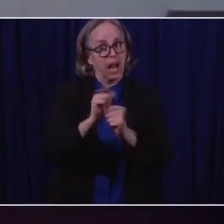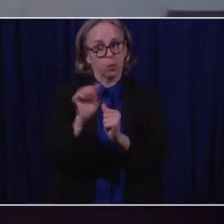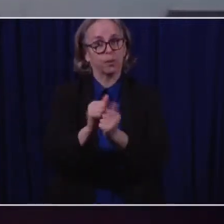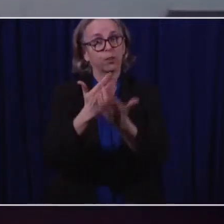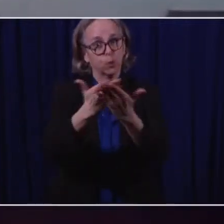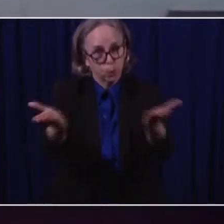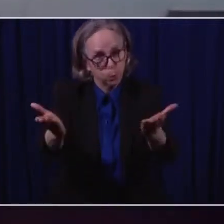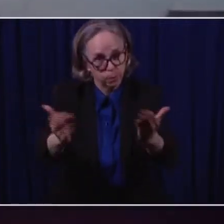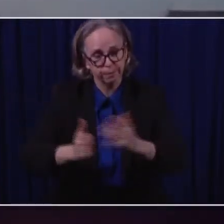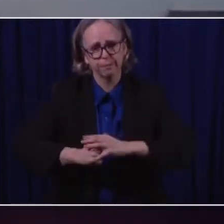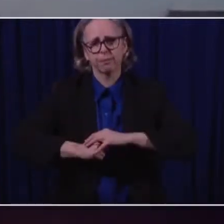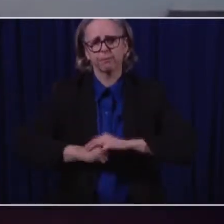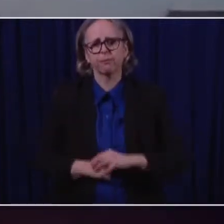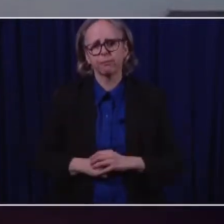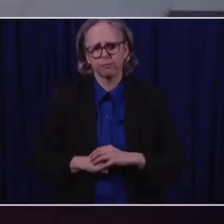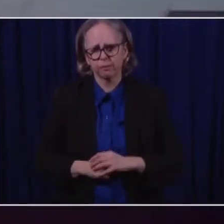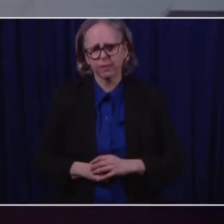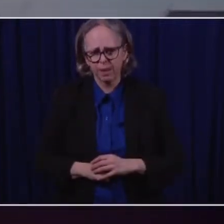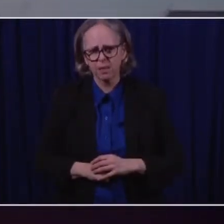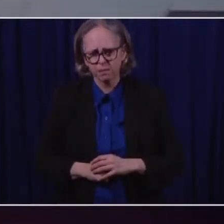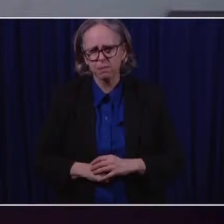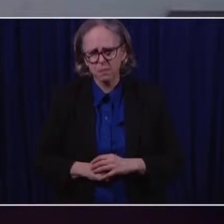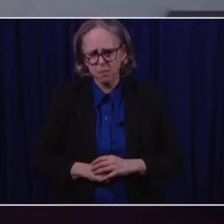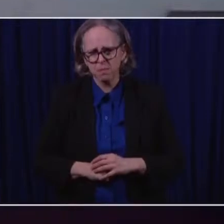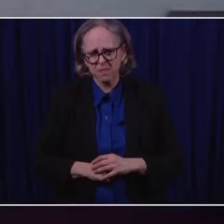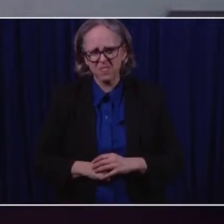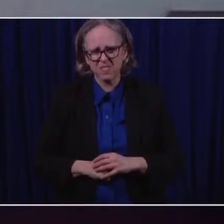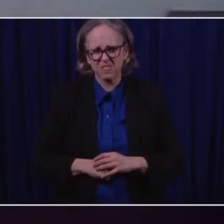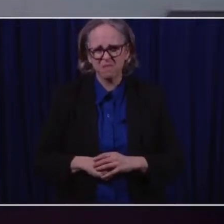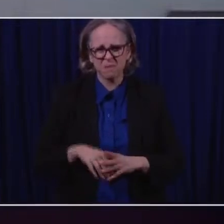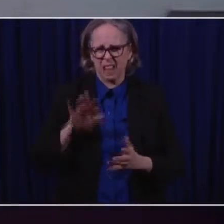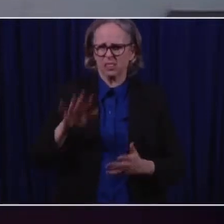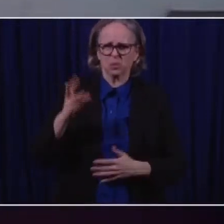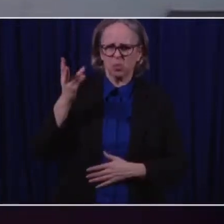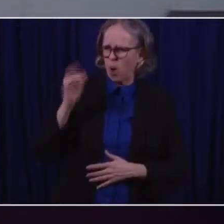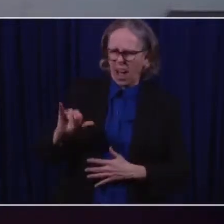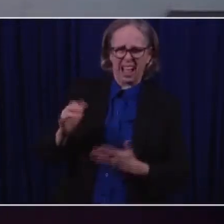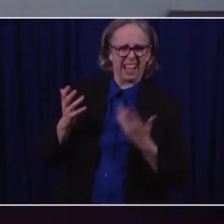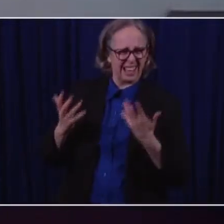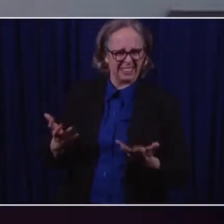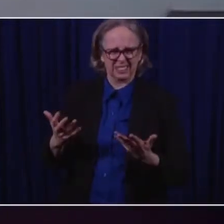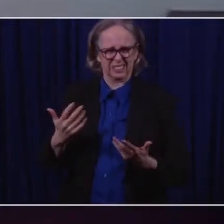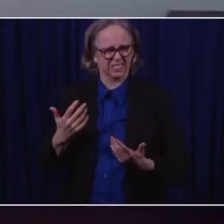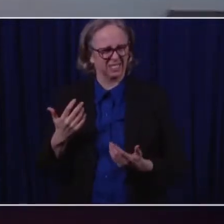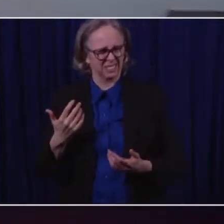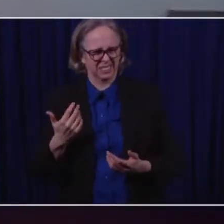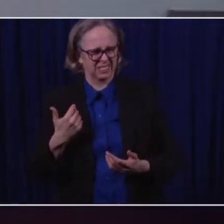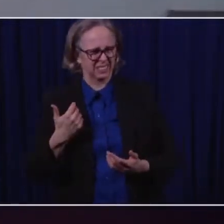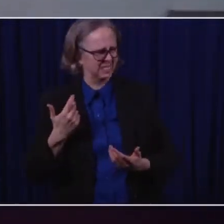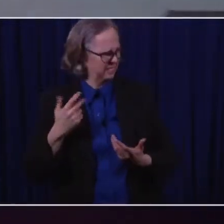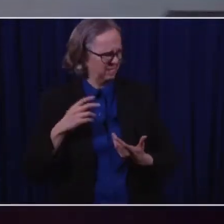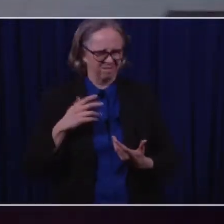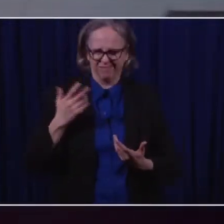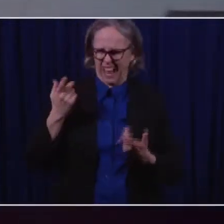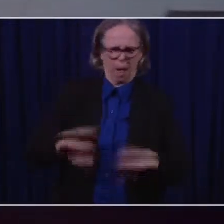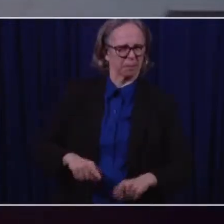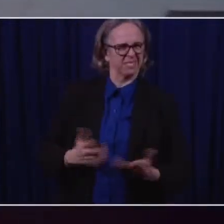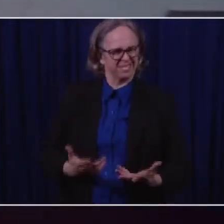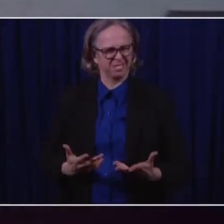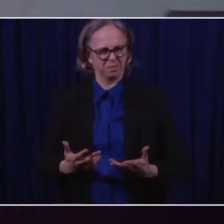administrative review as to why this was not flagged sooner. As you know, we talked about last year with